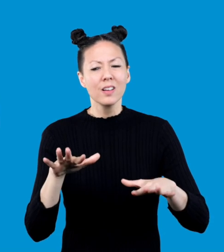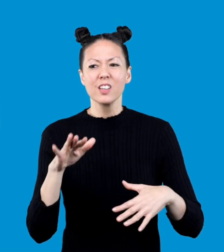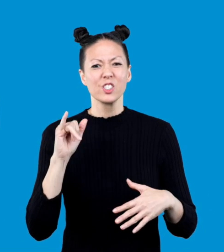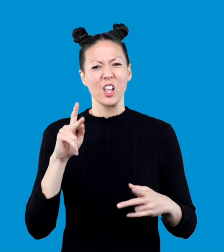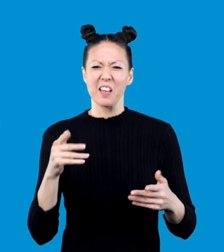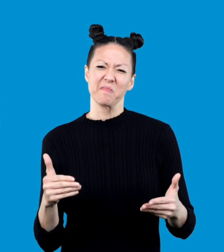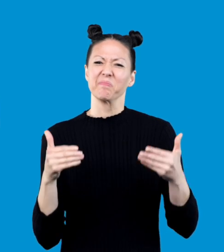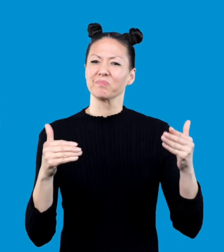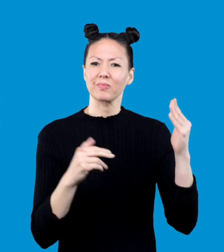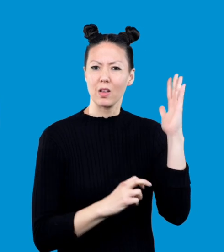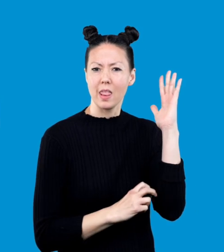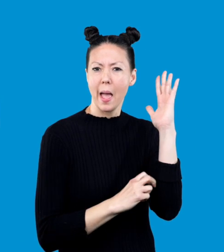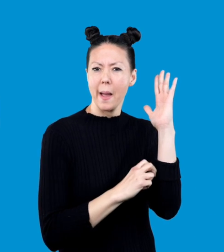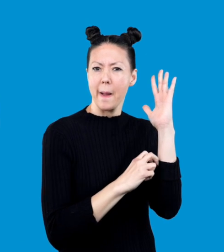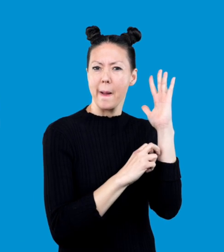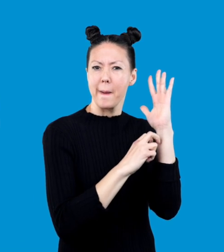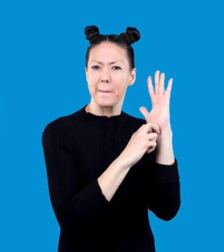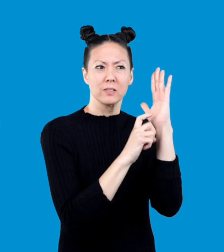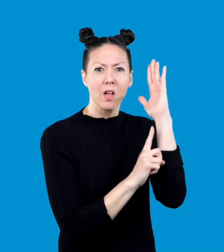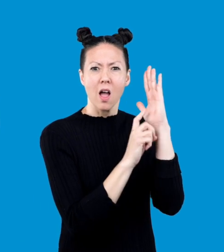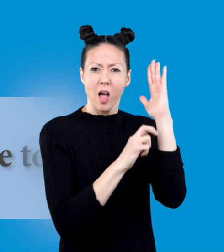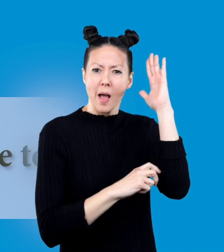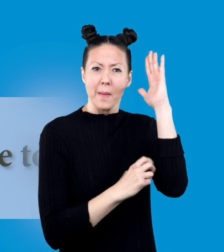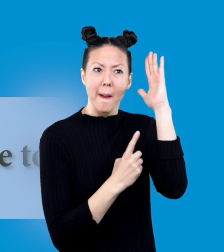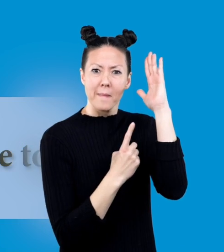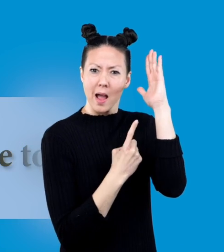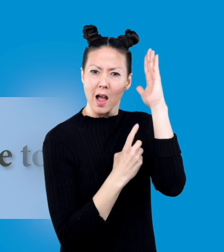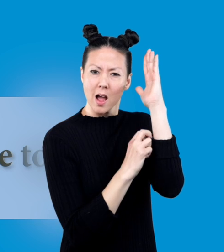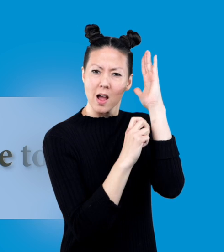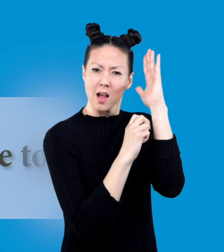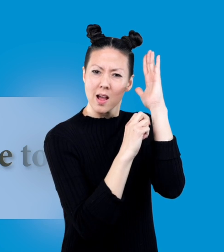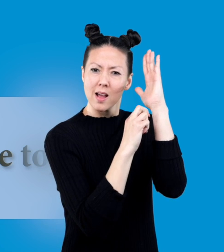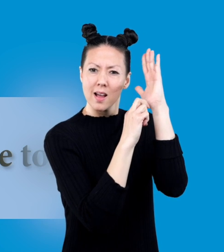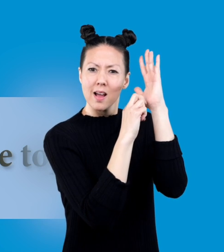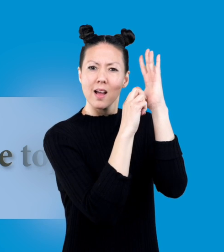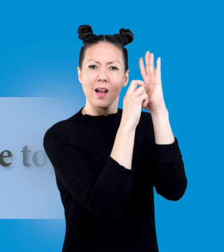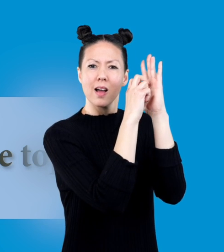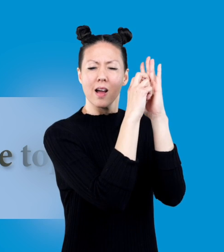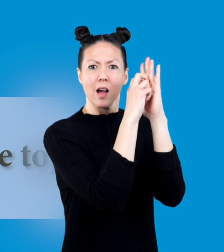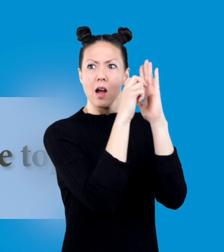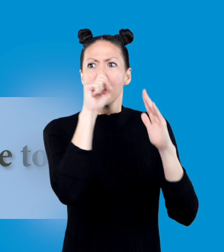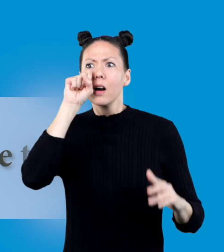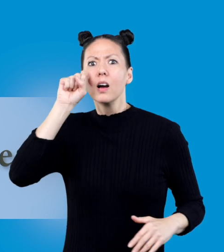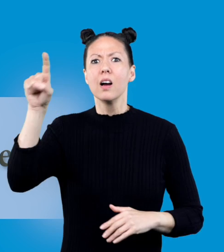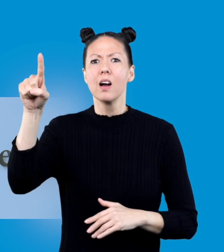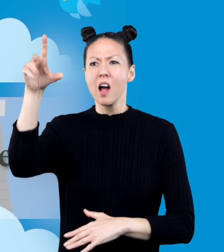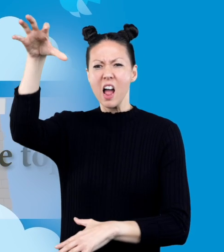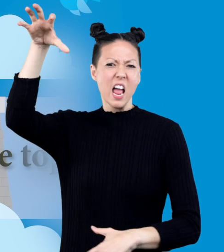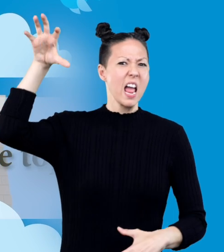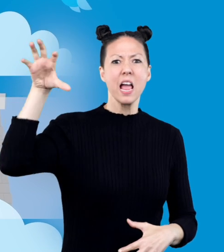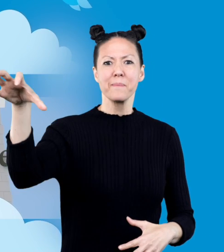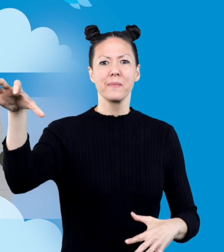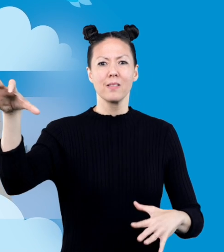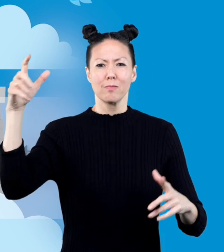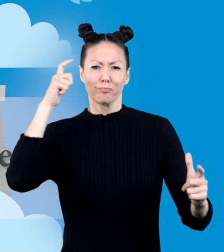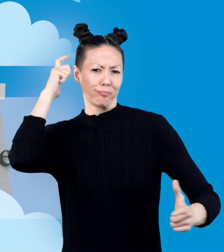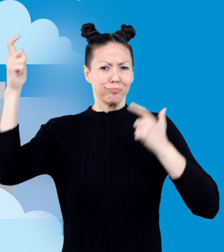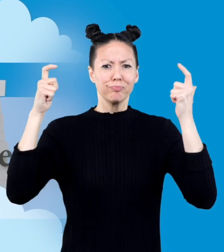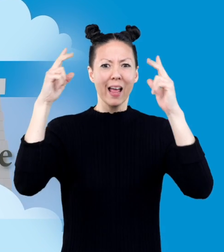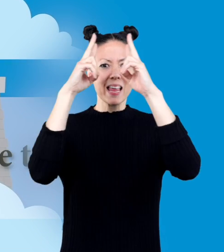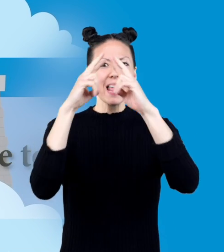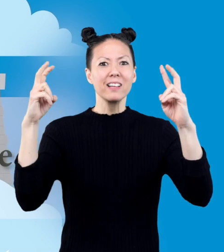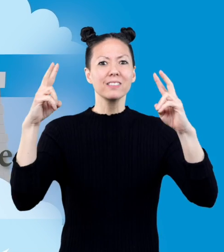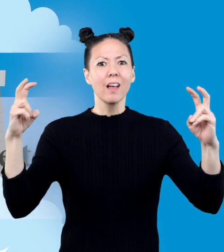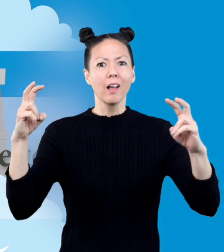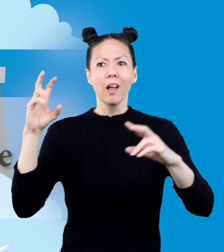Jack climbs the tall beanstalk. Up and up he goes until he discovers a huge castle at the